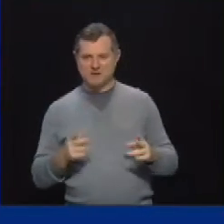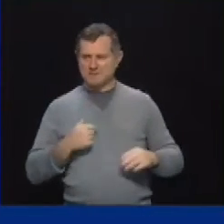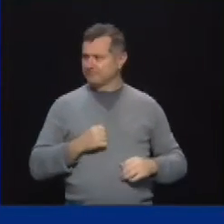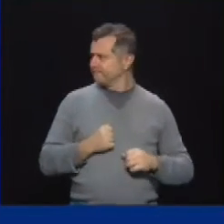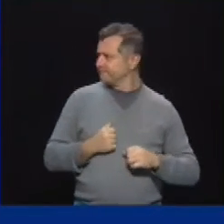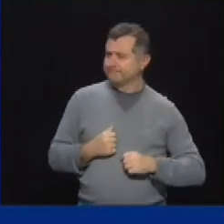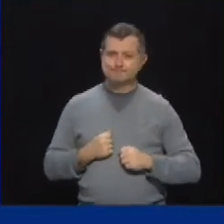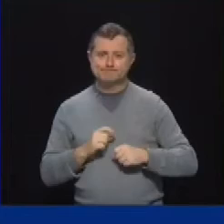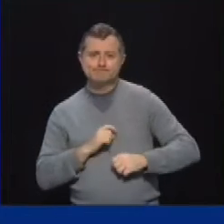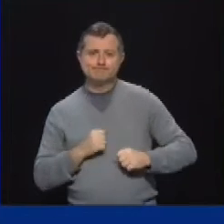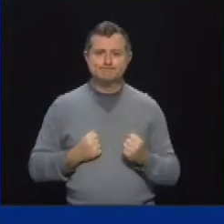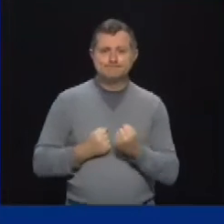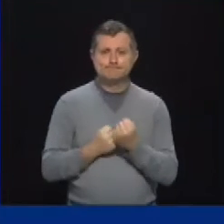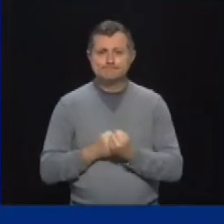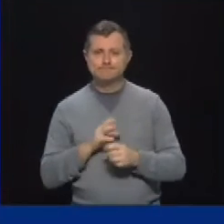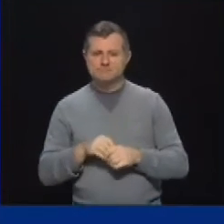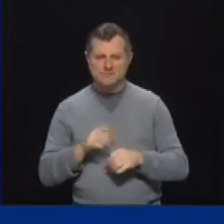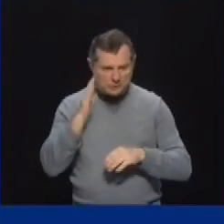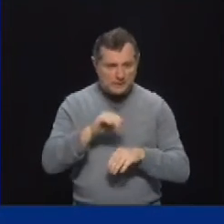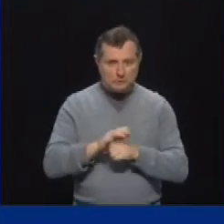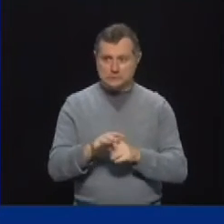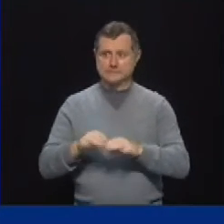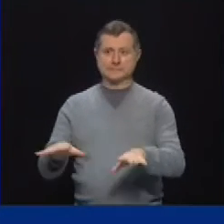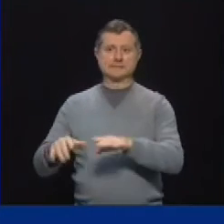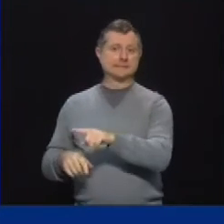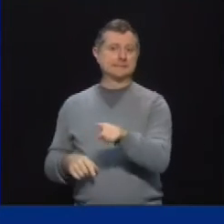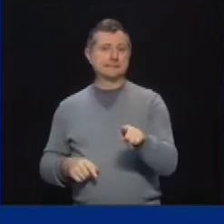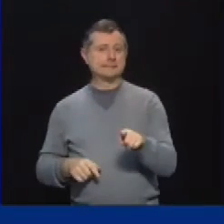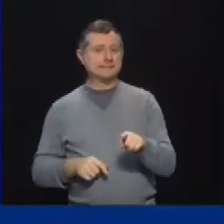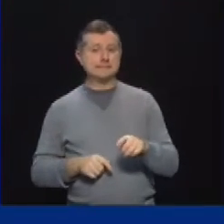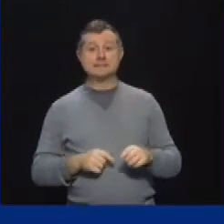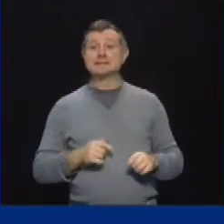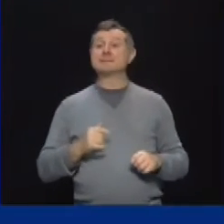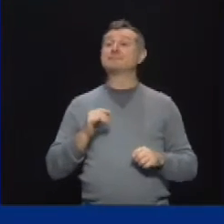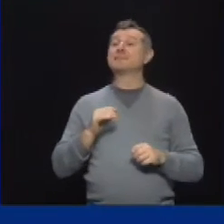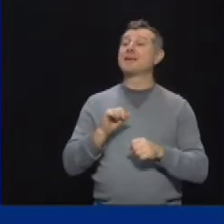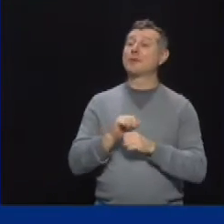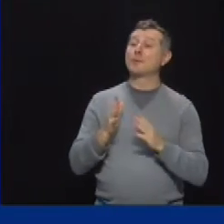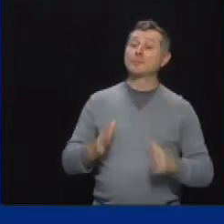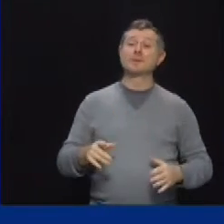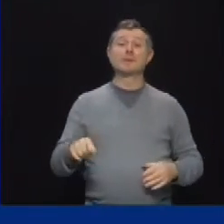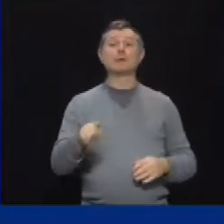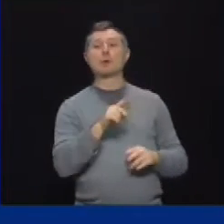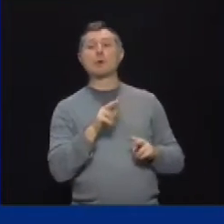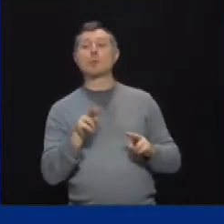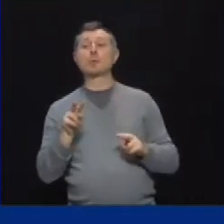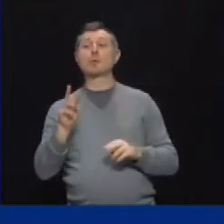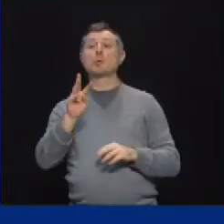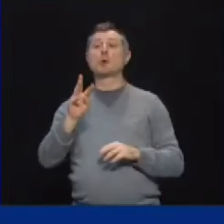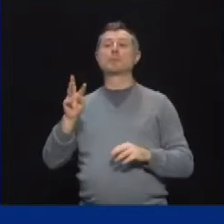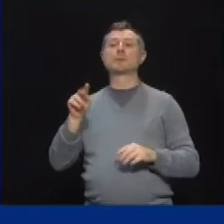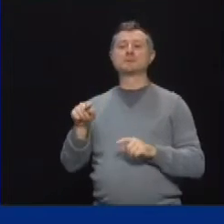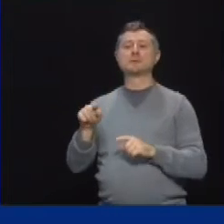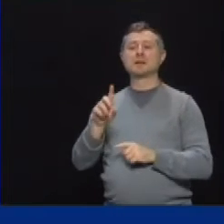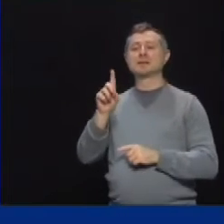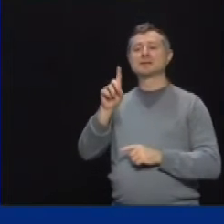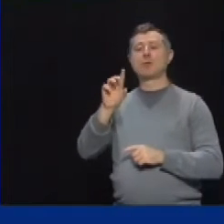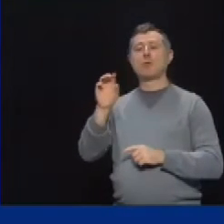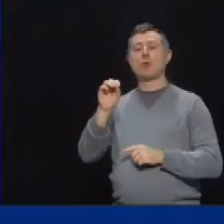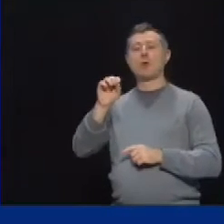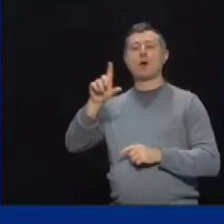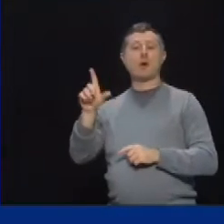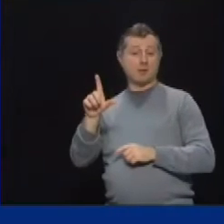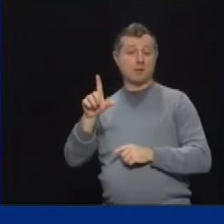pandemic. And workers, if you go on the DOL website, there is a whole page devoted to the HERO Act, and there's a